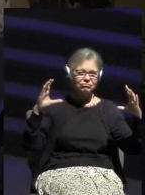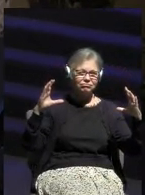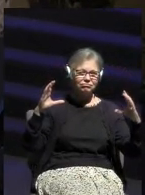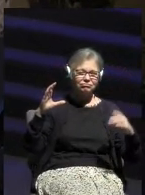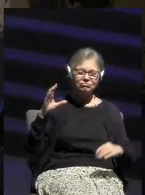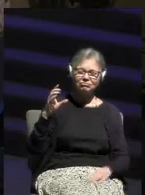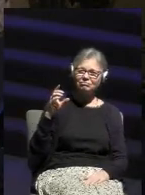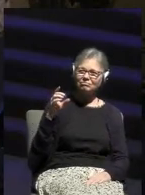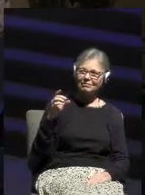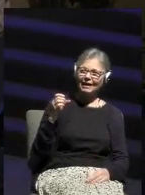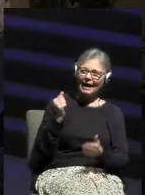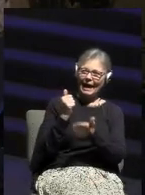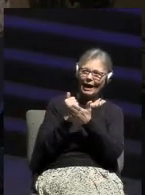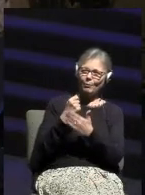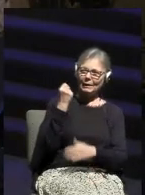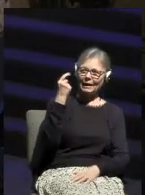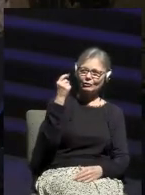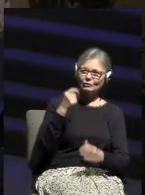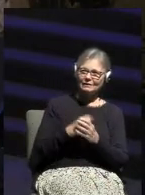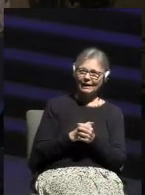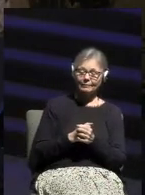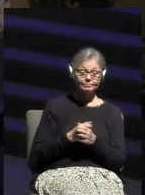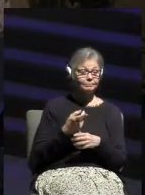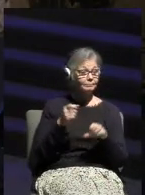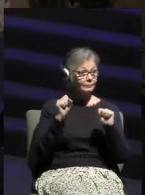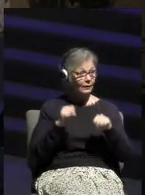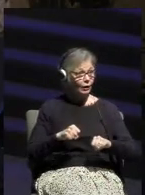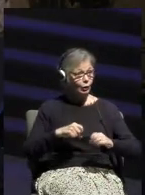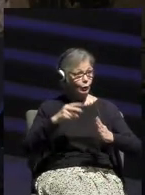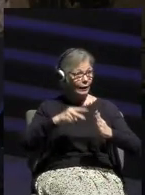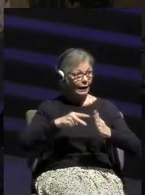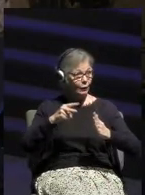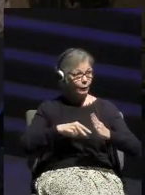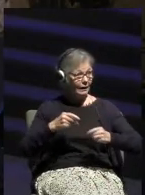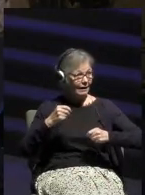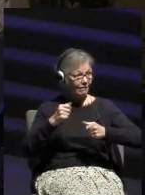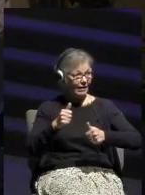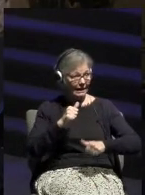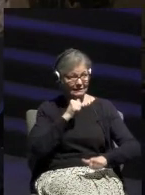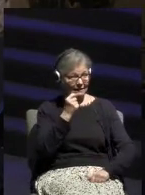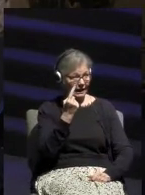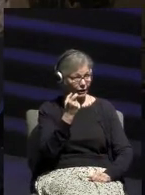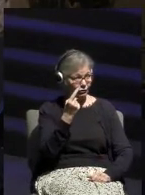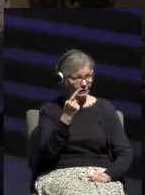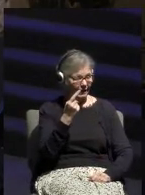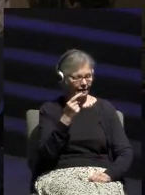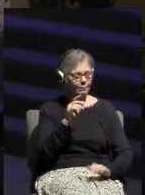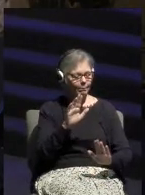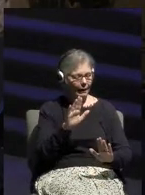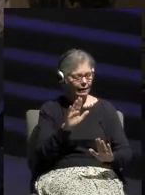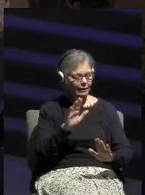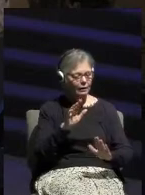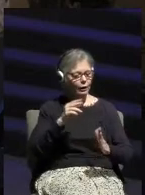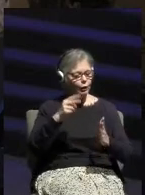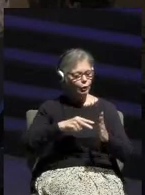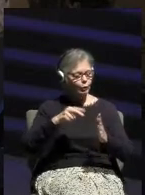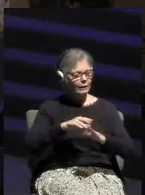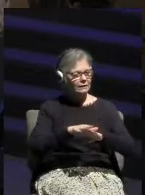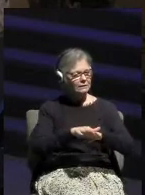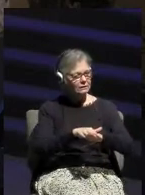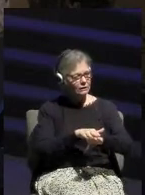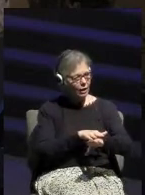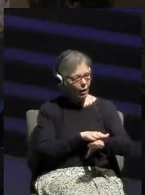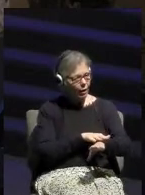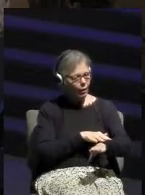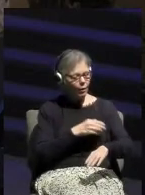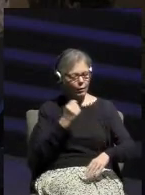life. I mean, when we read that, we could read that and read it fast and not get it. When you read it slow and you start taking in the